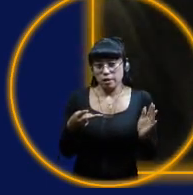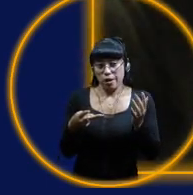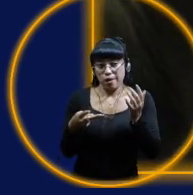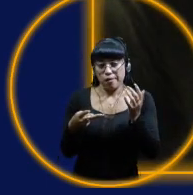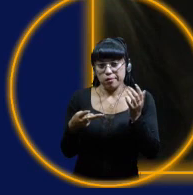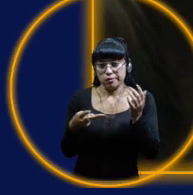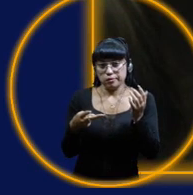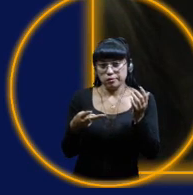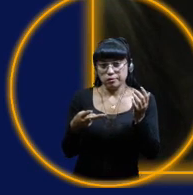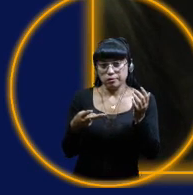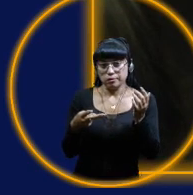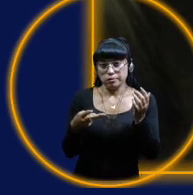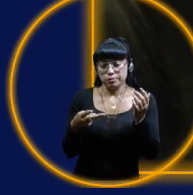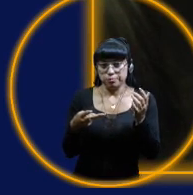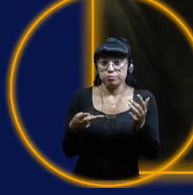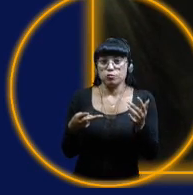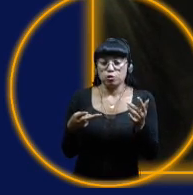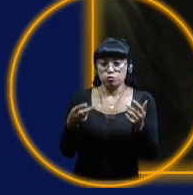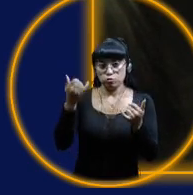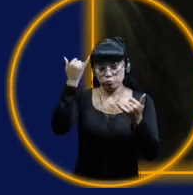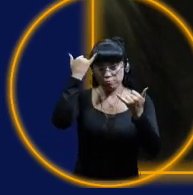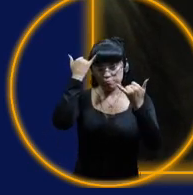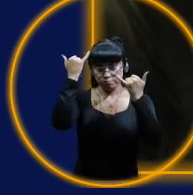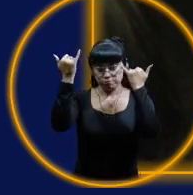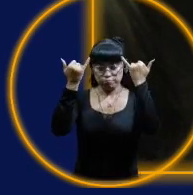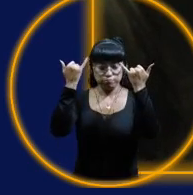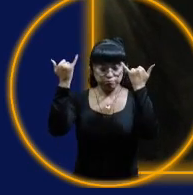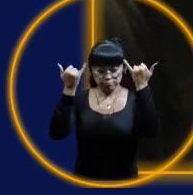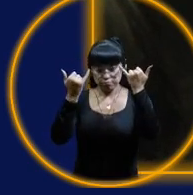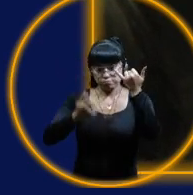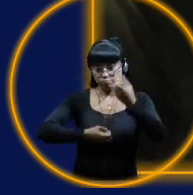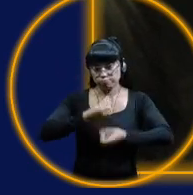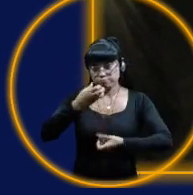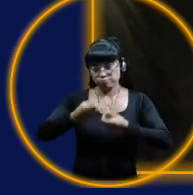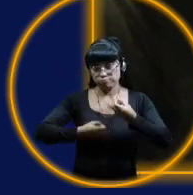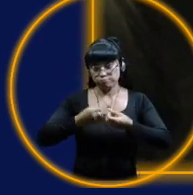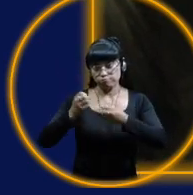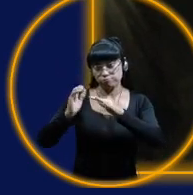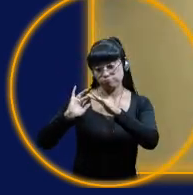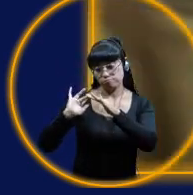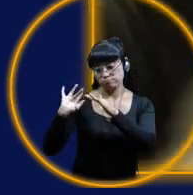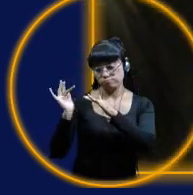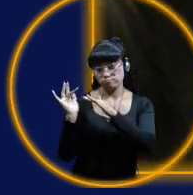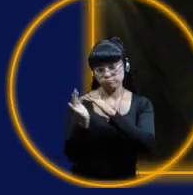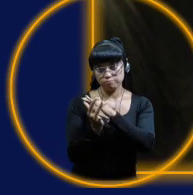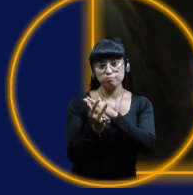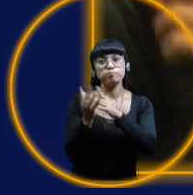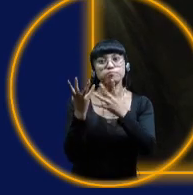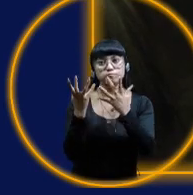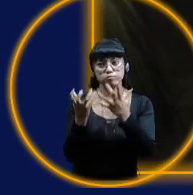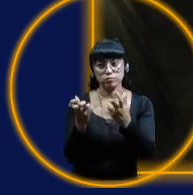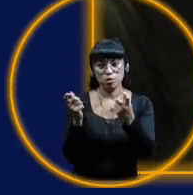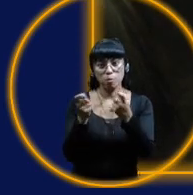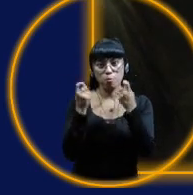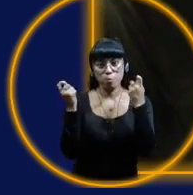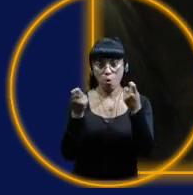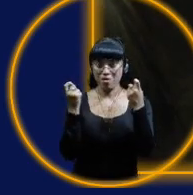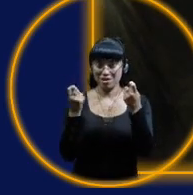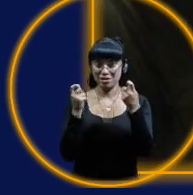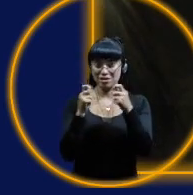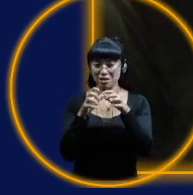a creator in a social media, and I want to work just with advertisement, and some kind